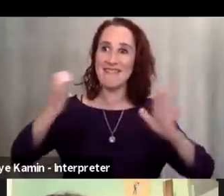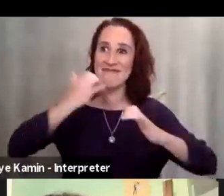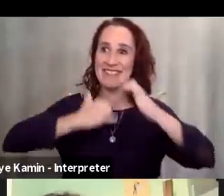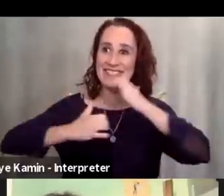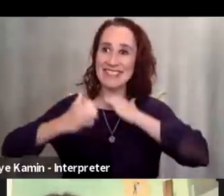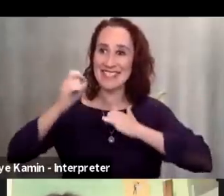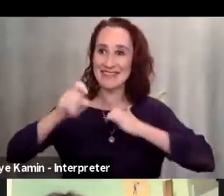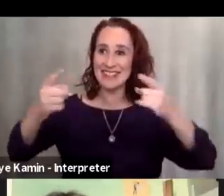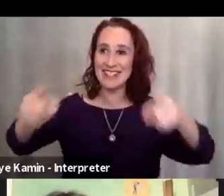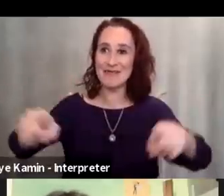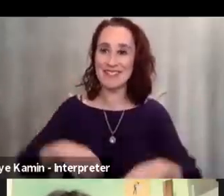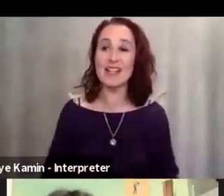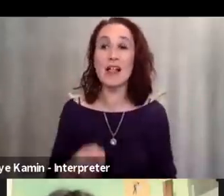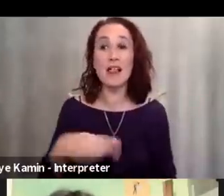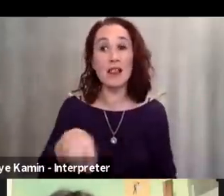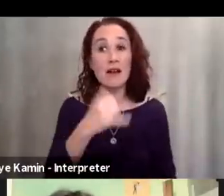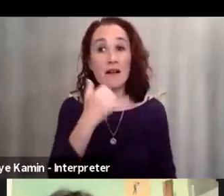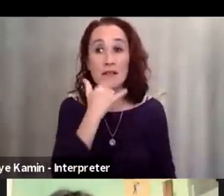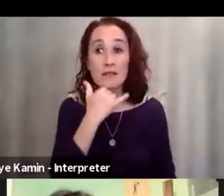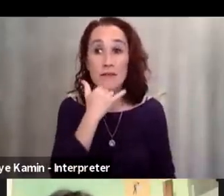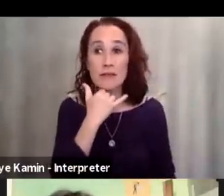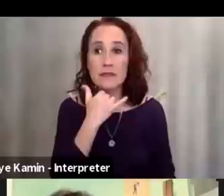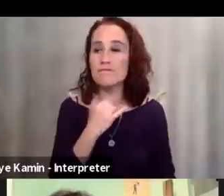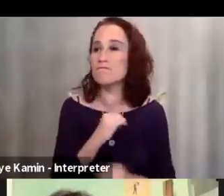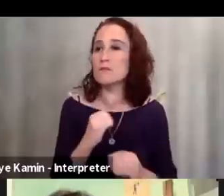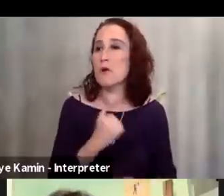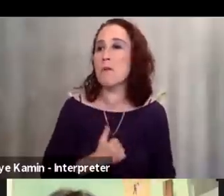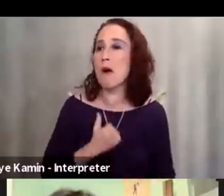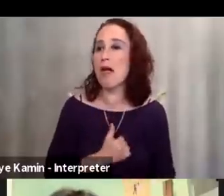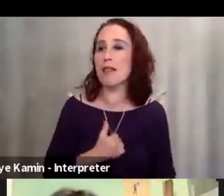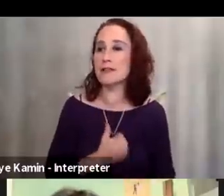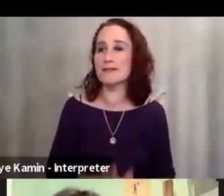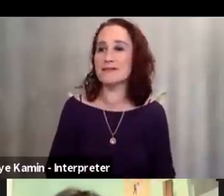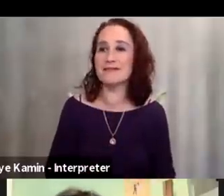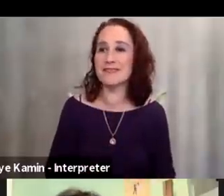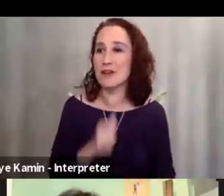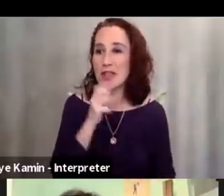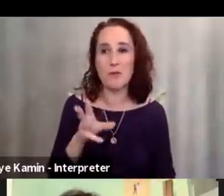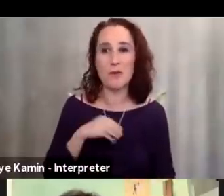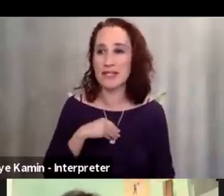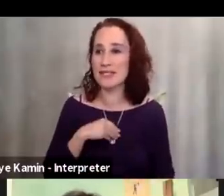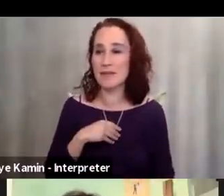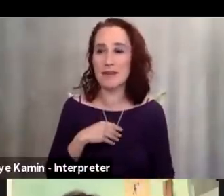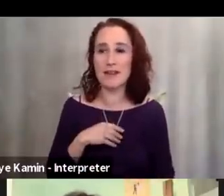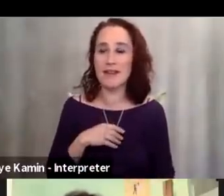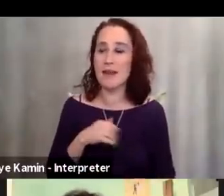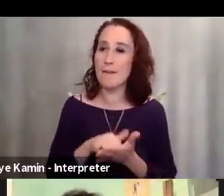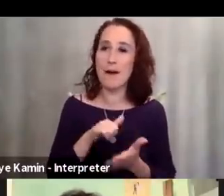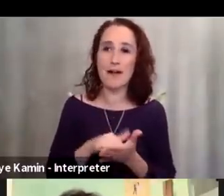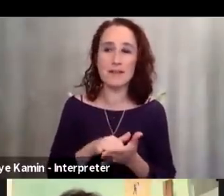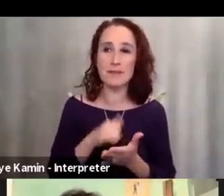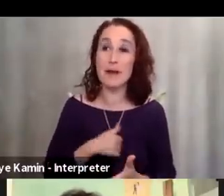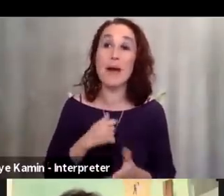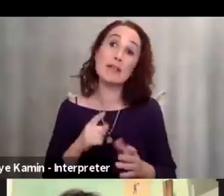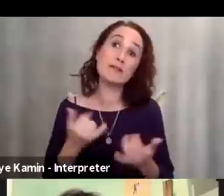And sometimes those mistakes, there's no apology for. No one would ever accept. But you still have to throw it in there, because